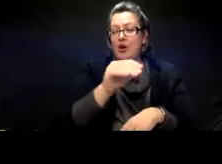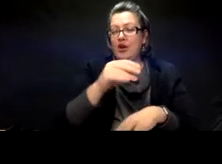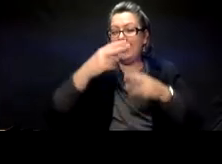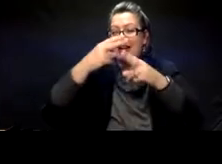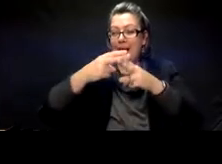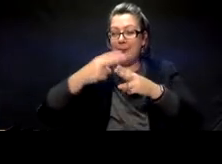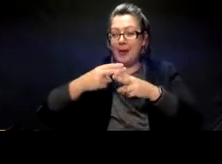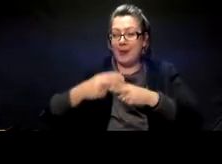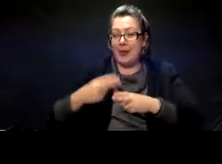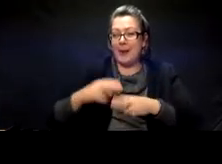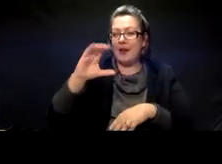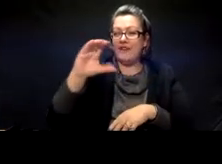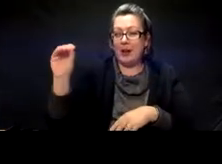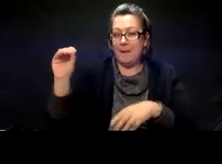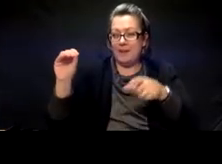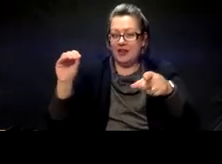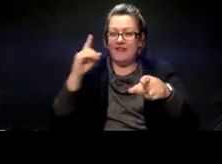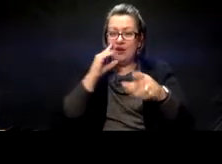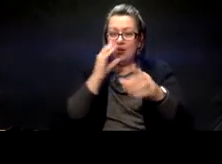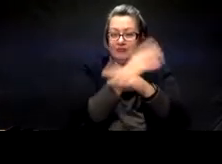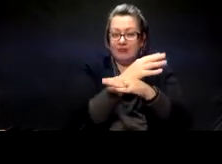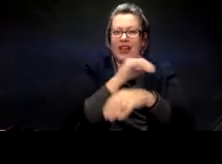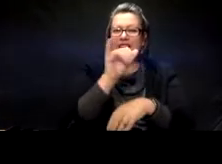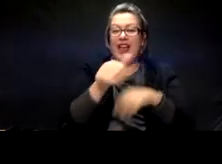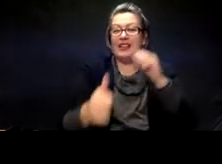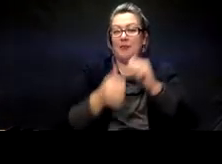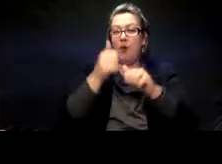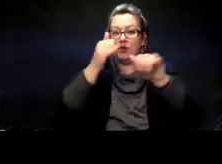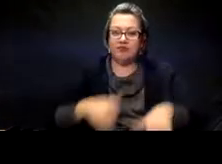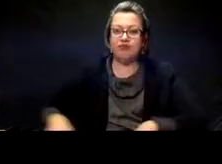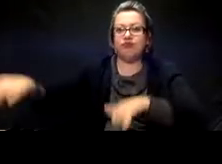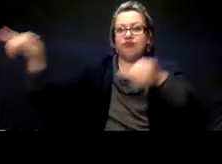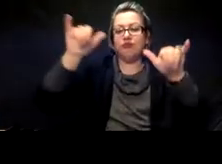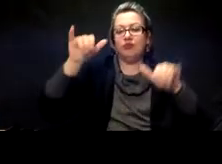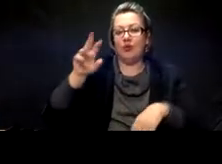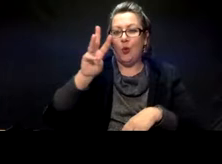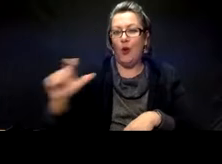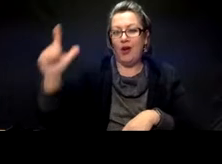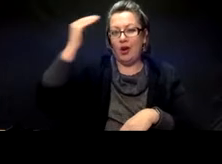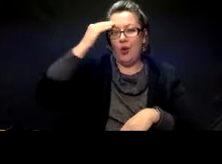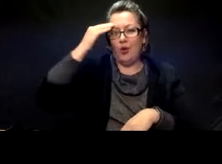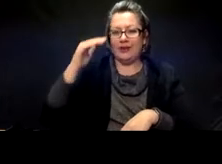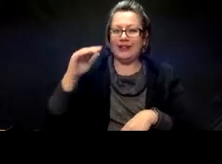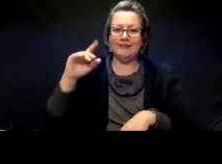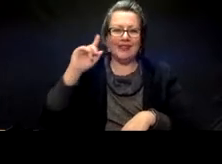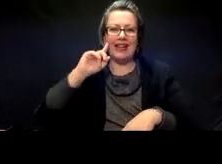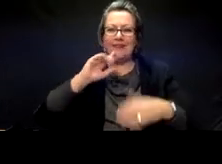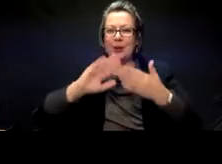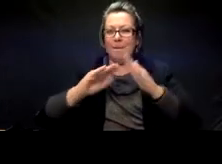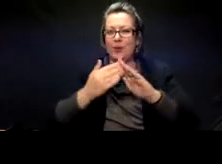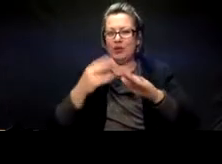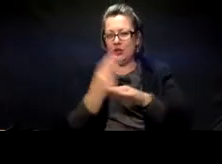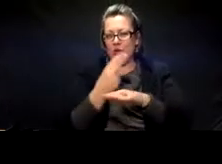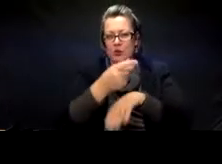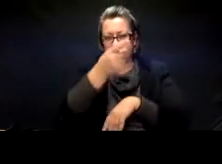be TTYs, it could be captioning. So I have several names of different companies that provide relay services. These are the